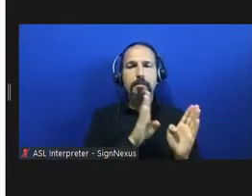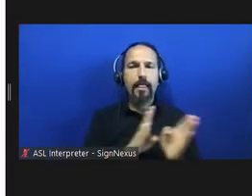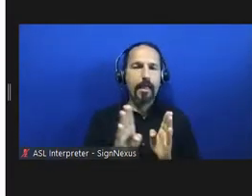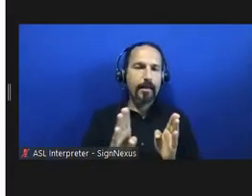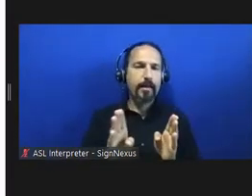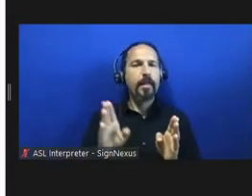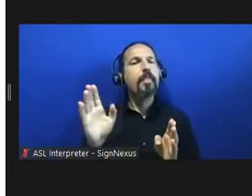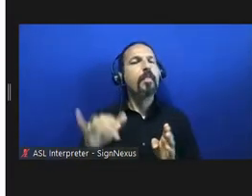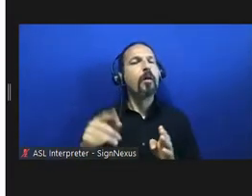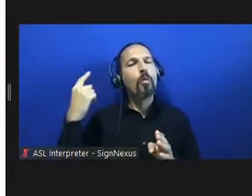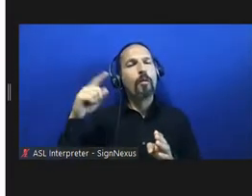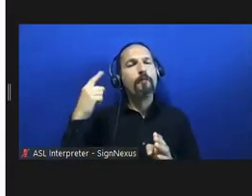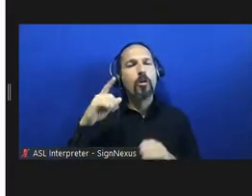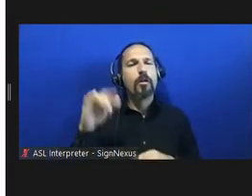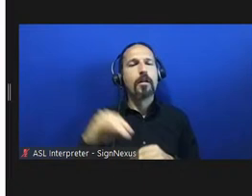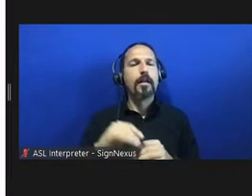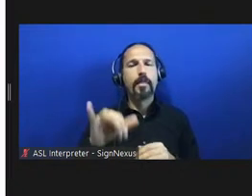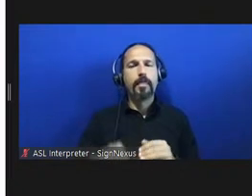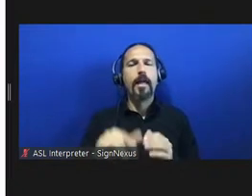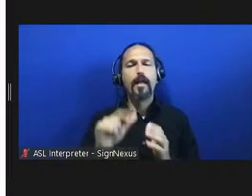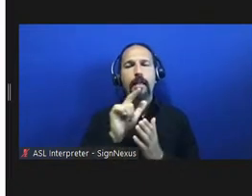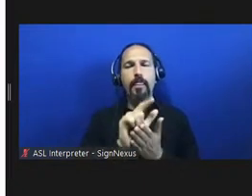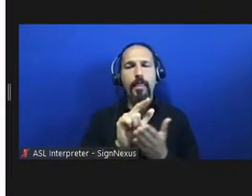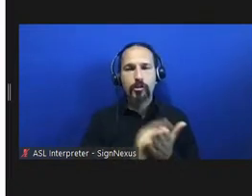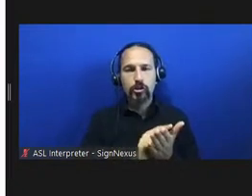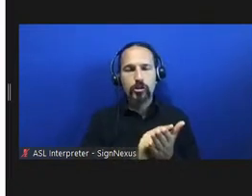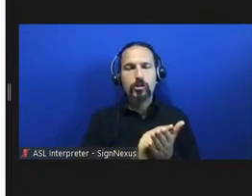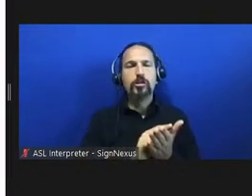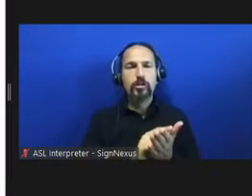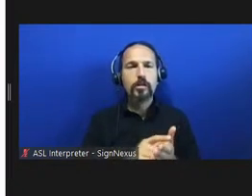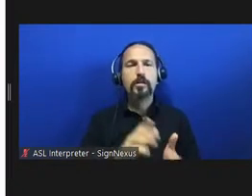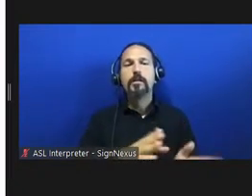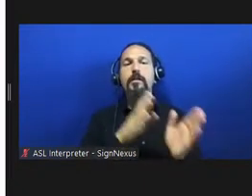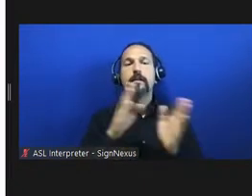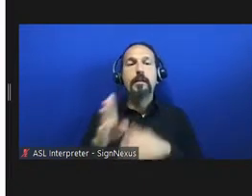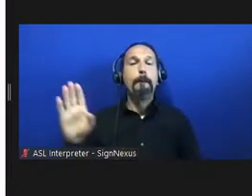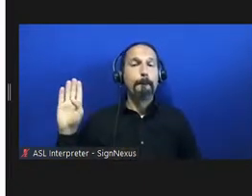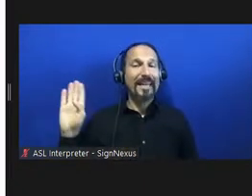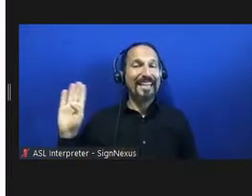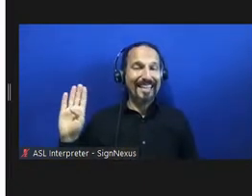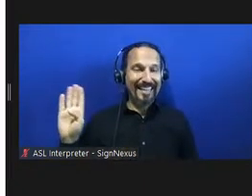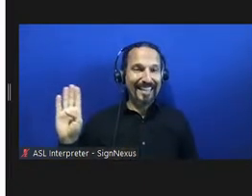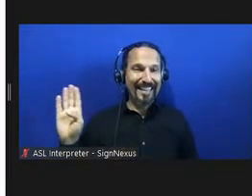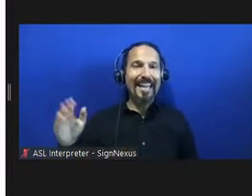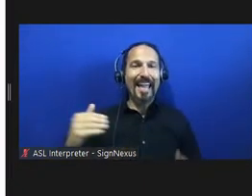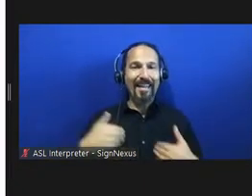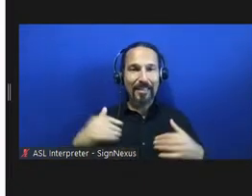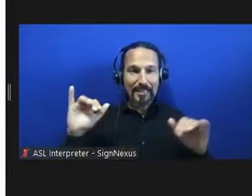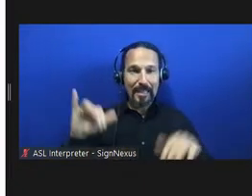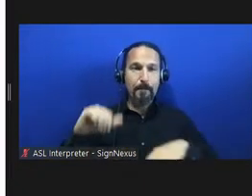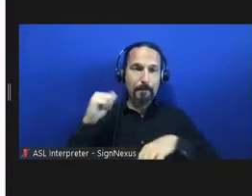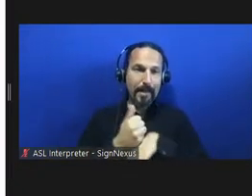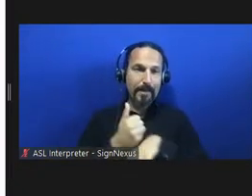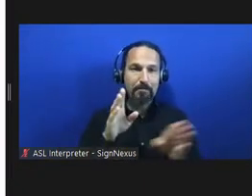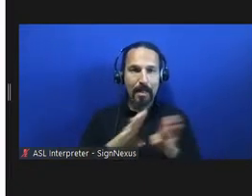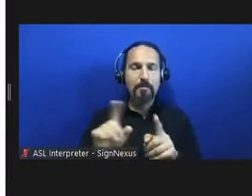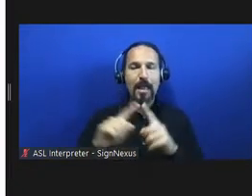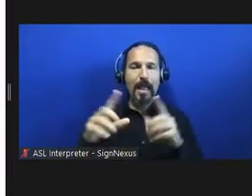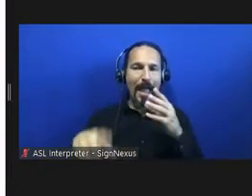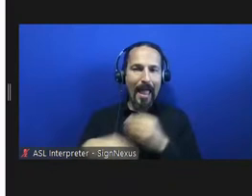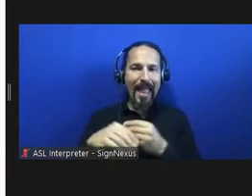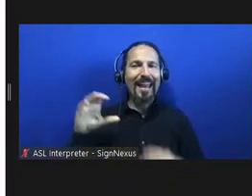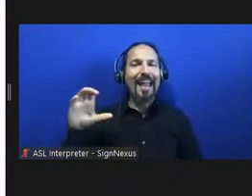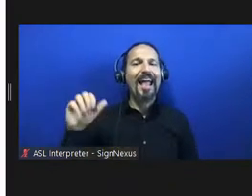that is characterized in the legislation polling scenario B has that same base plan but starts to add